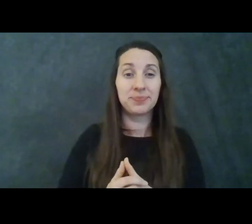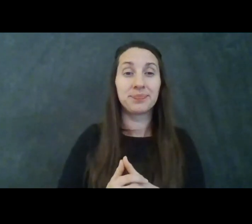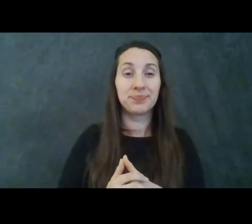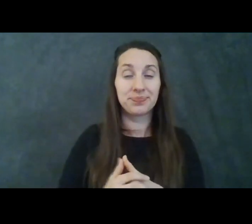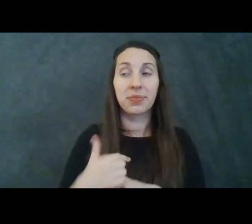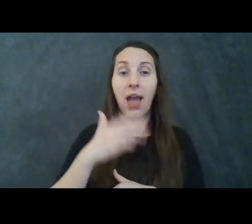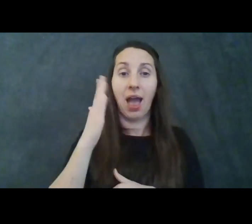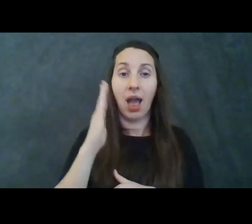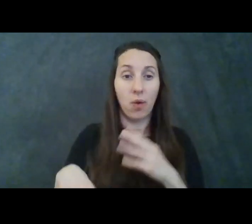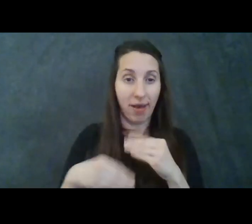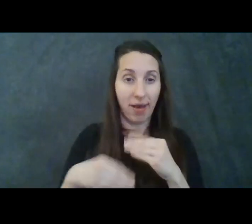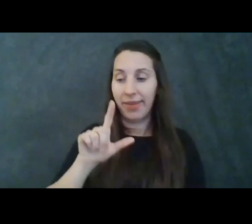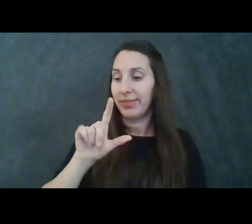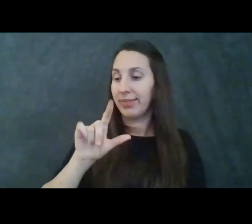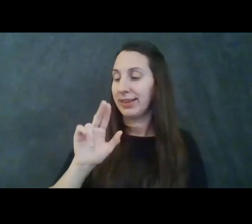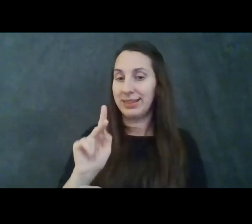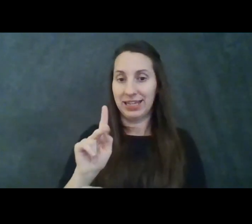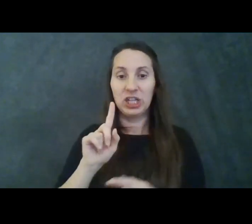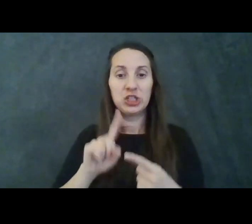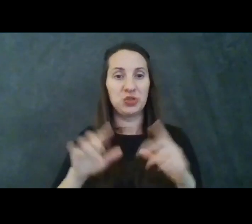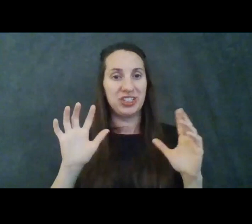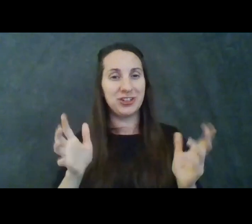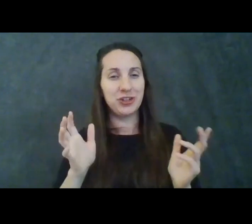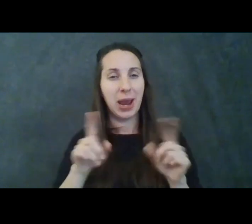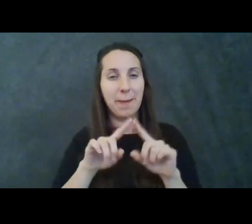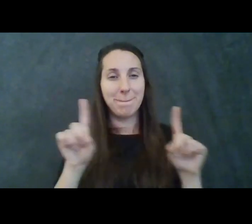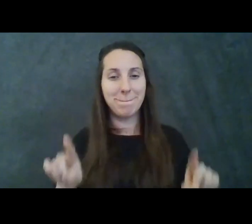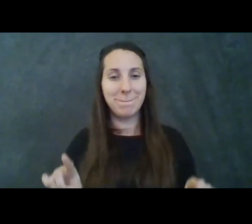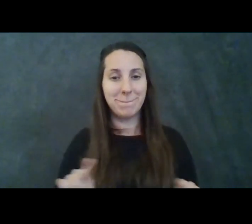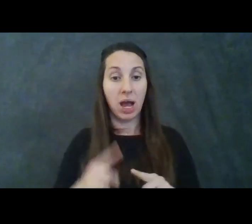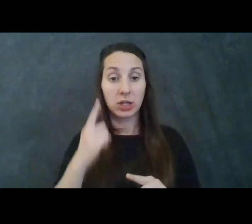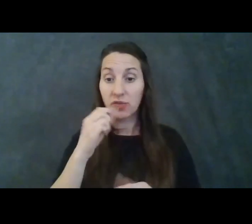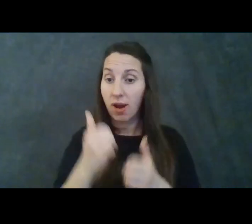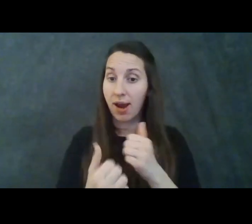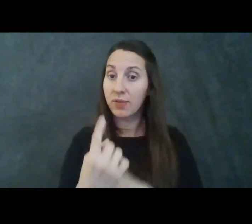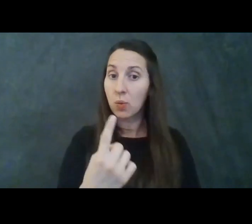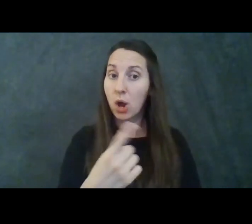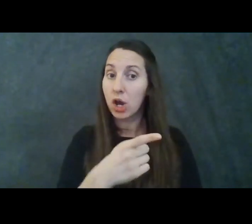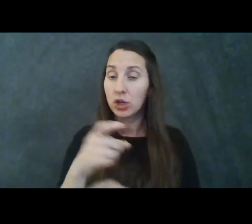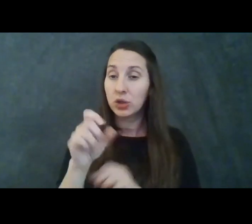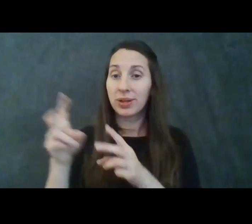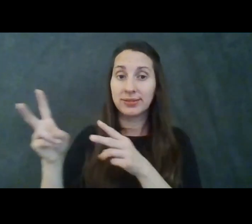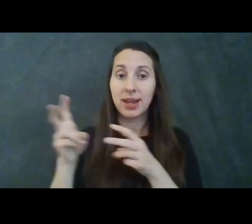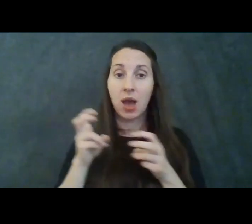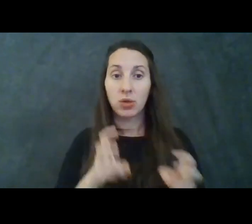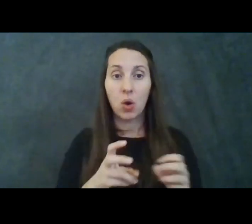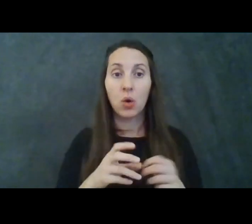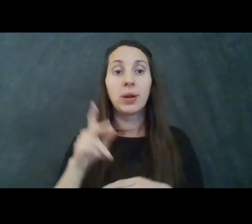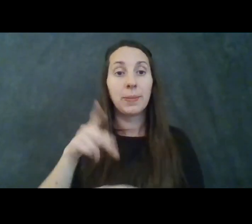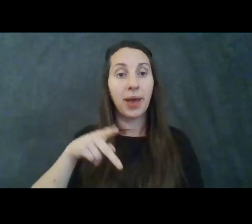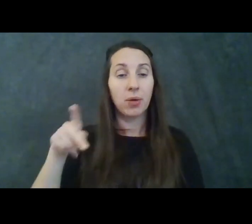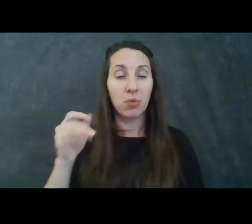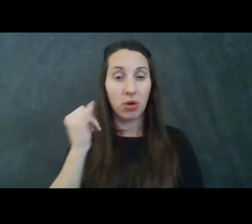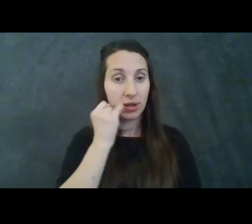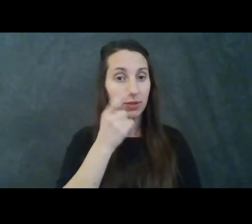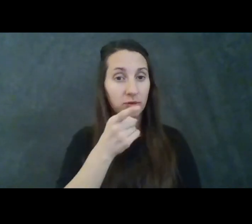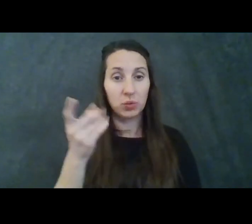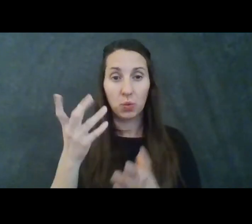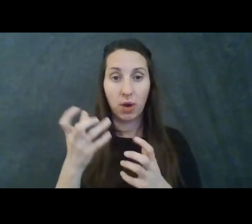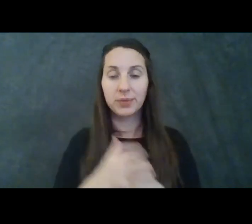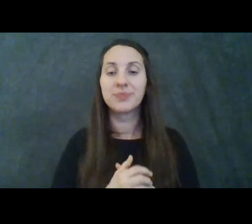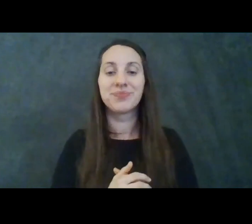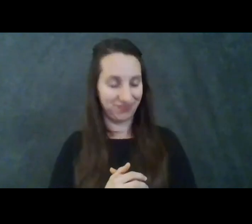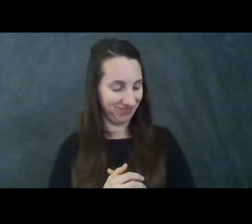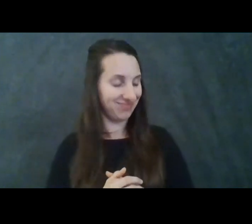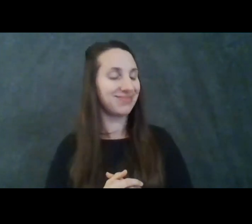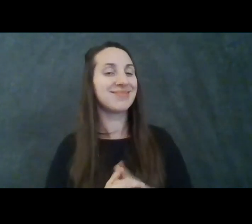put the link in the chat box for everyone to be able to download the PowerPoint. We are nothing if